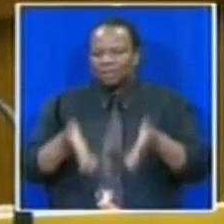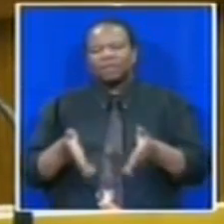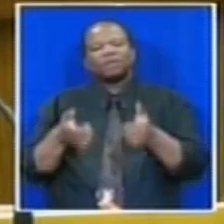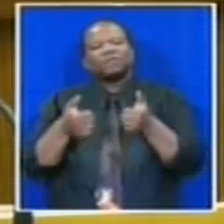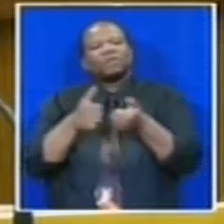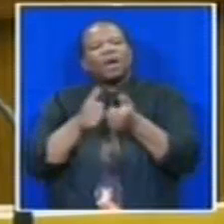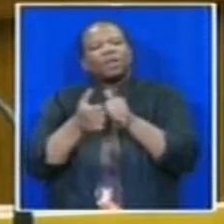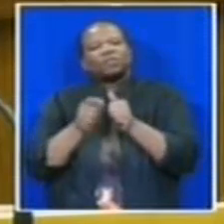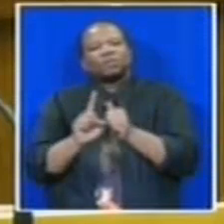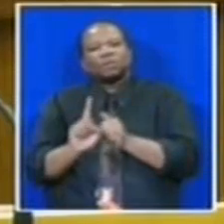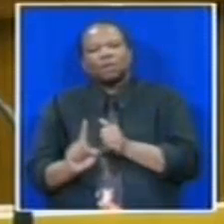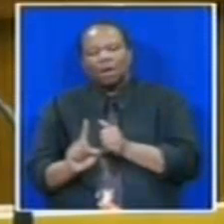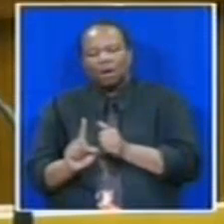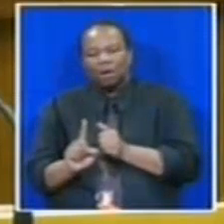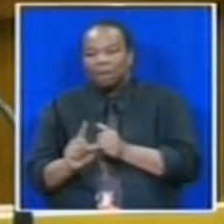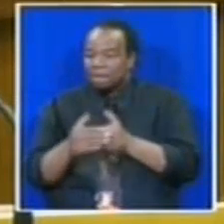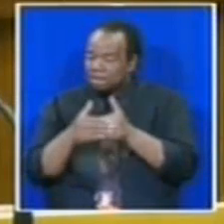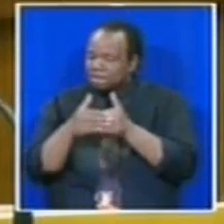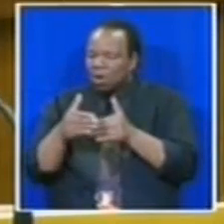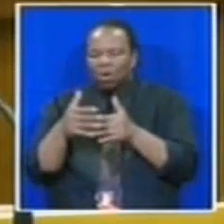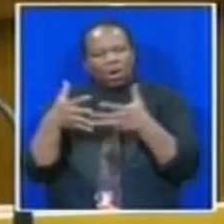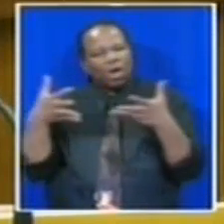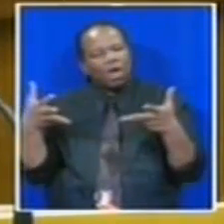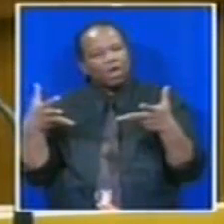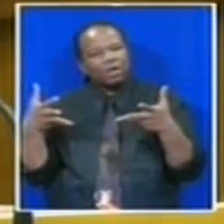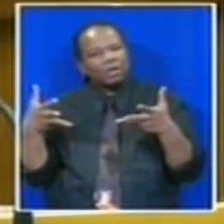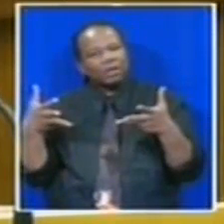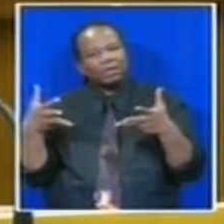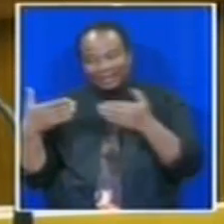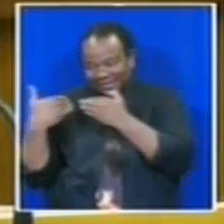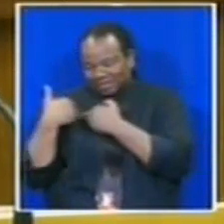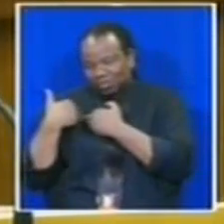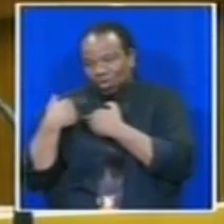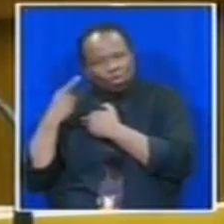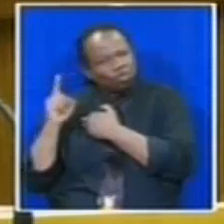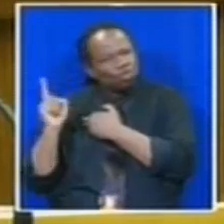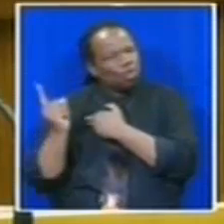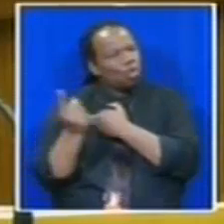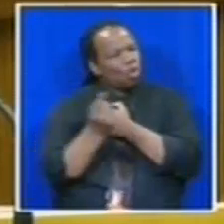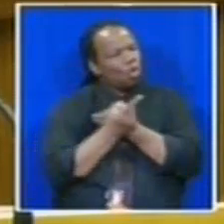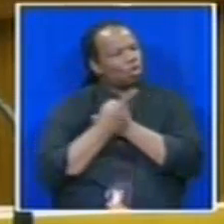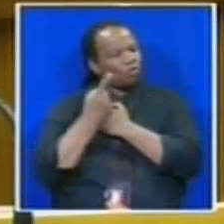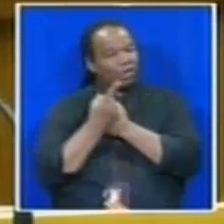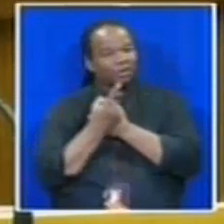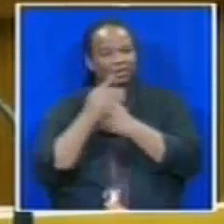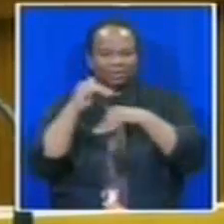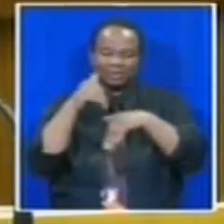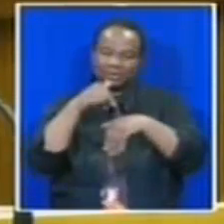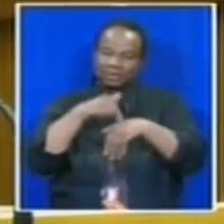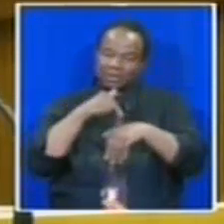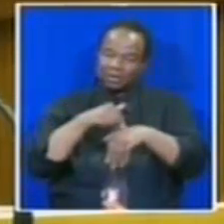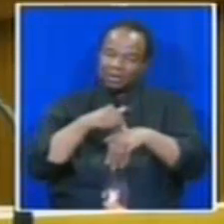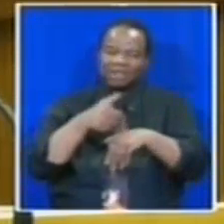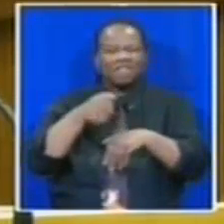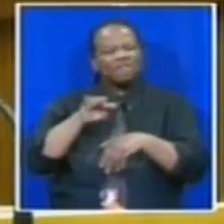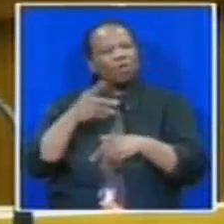place an extraordinary responsibility on all of us. This is a turning point in which, if we make the right